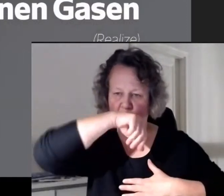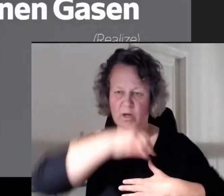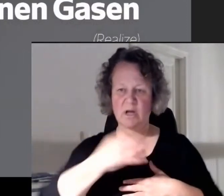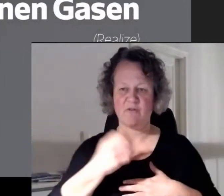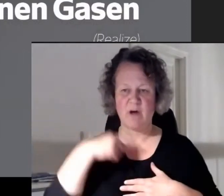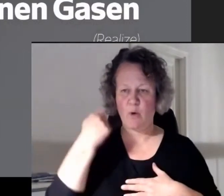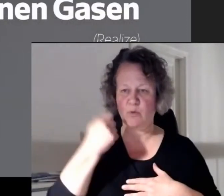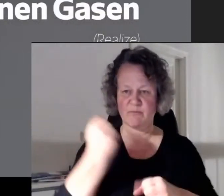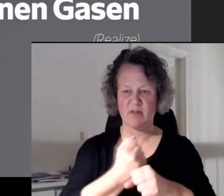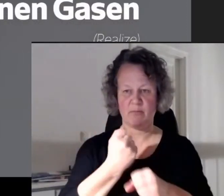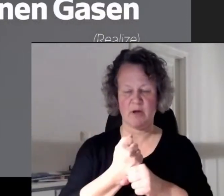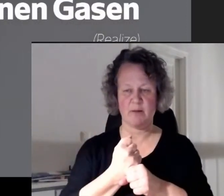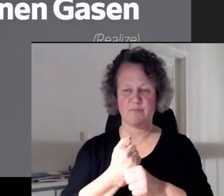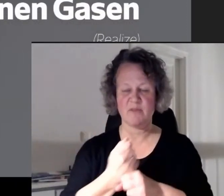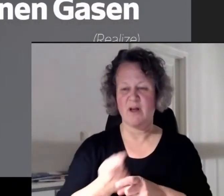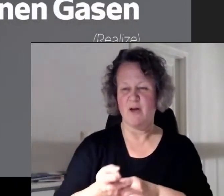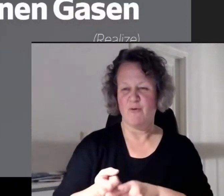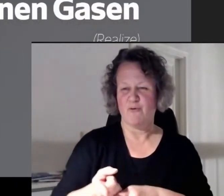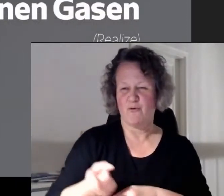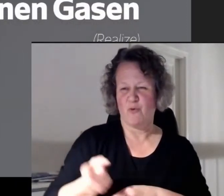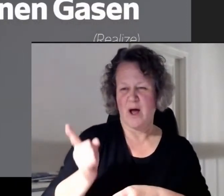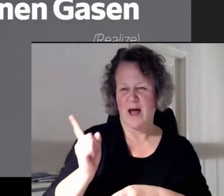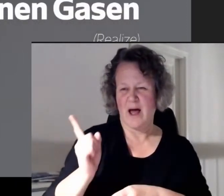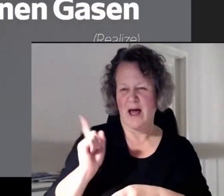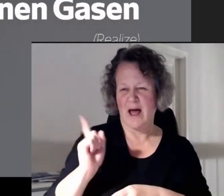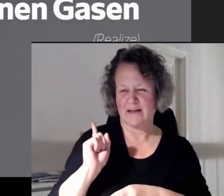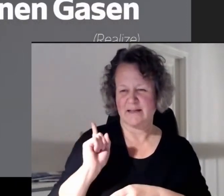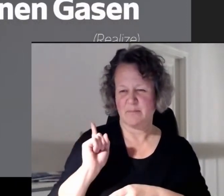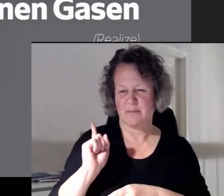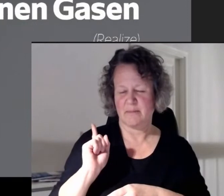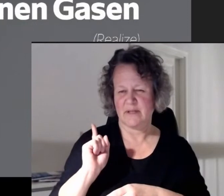1 year ago, we had an encounter